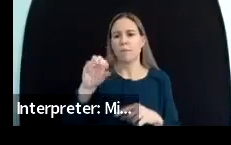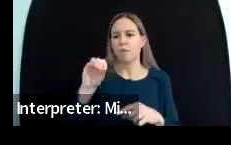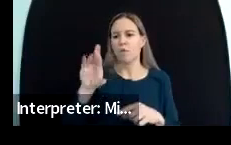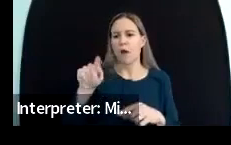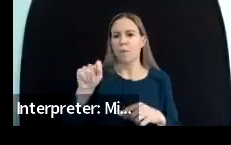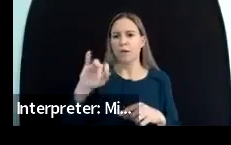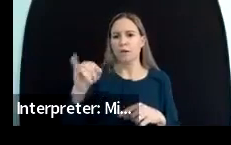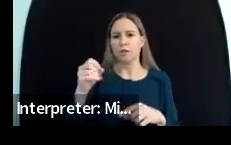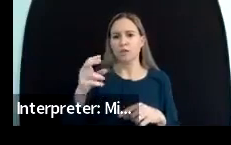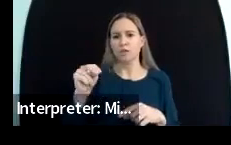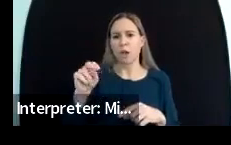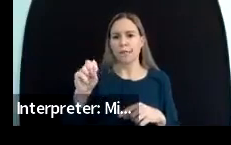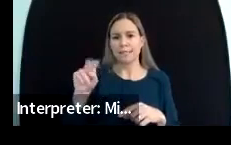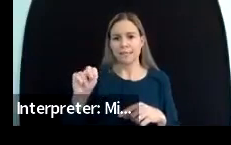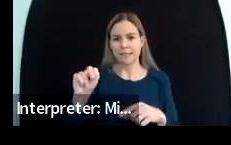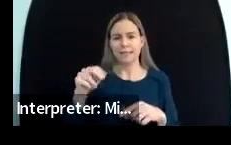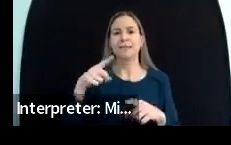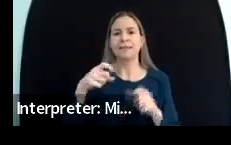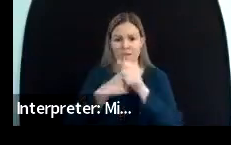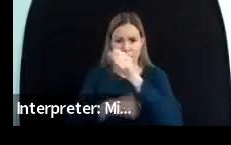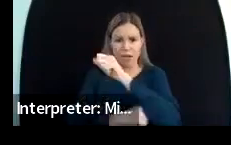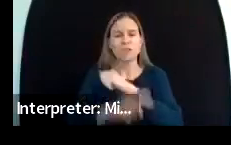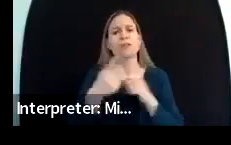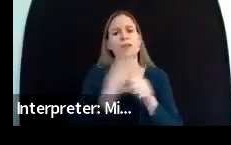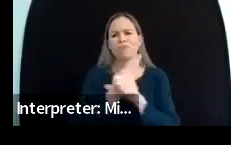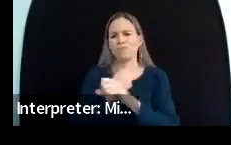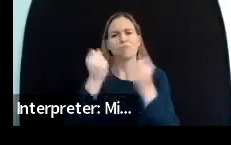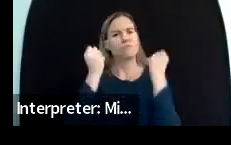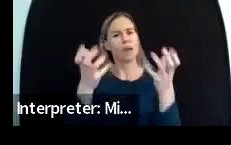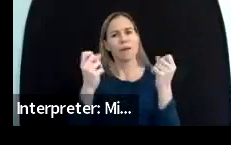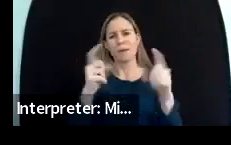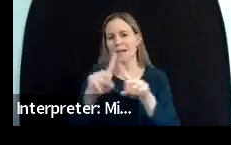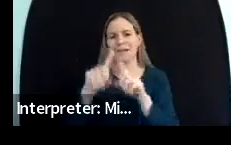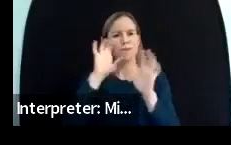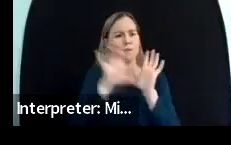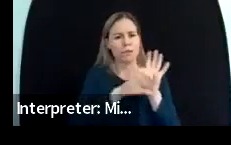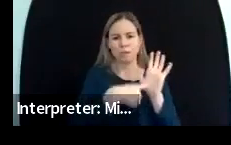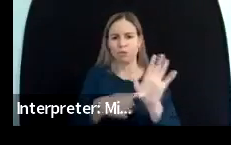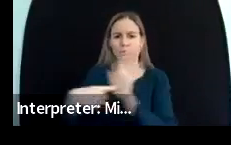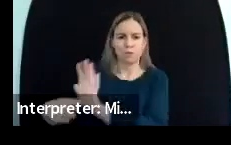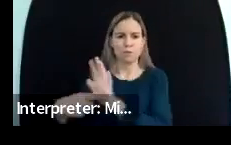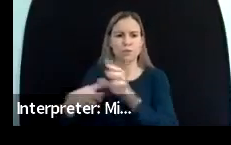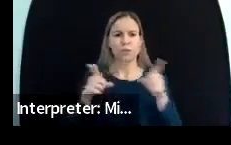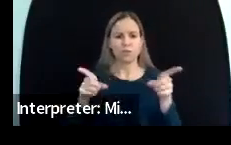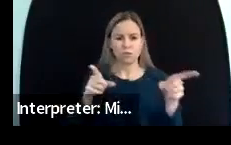several images that they use to help define the difference between equity and